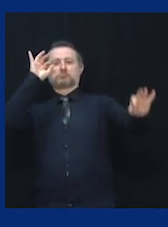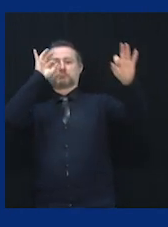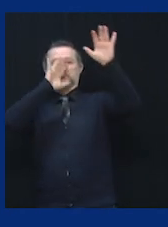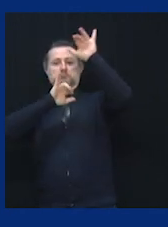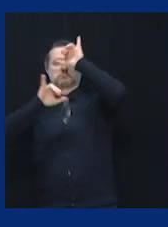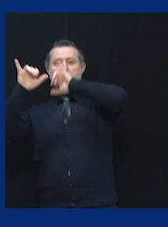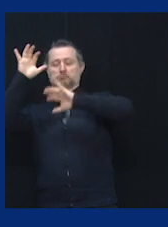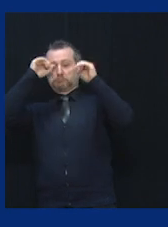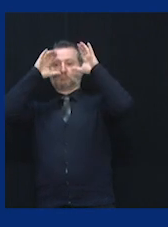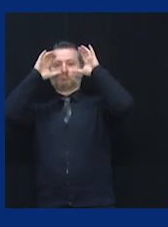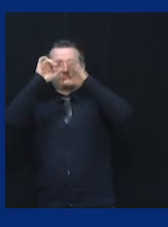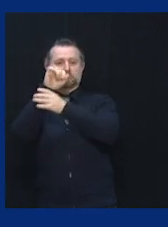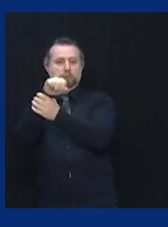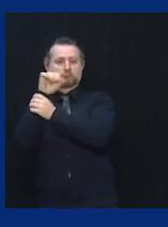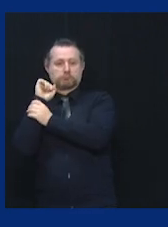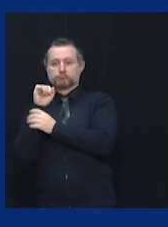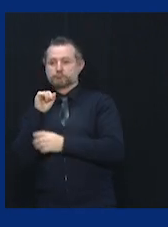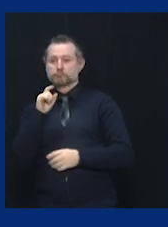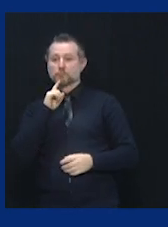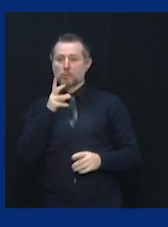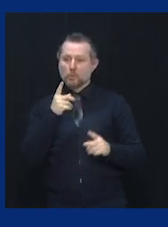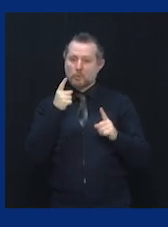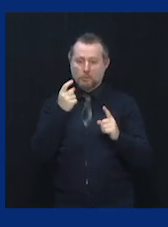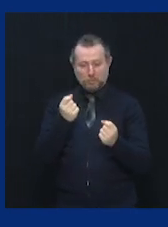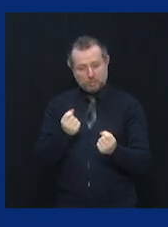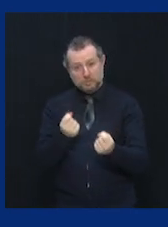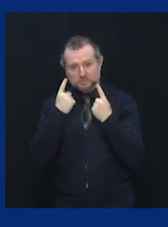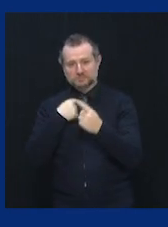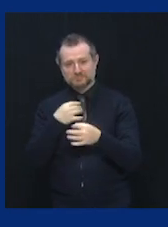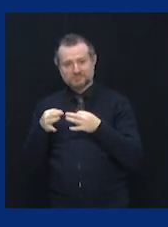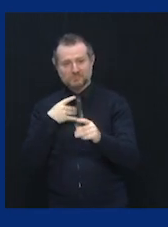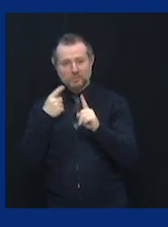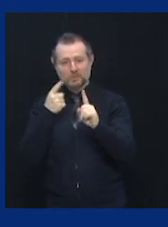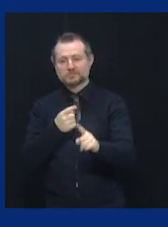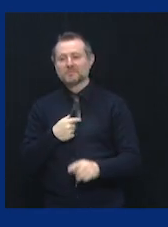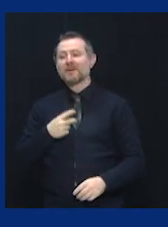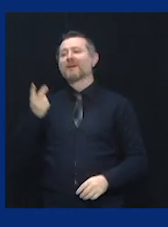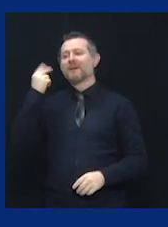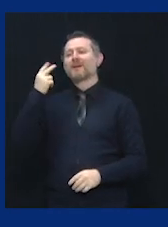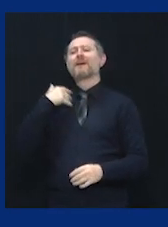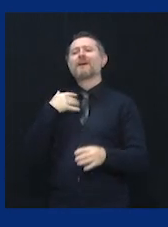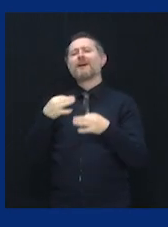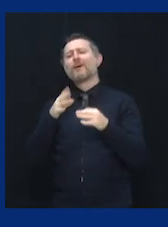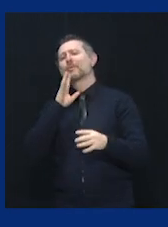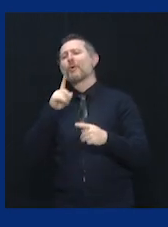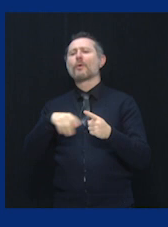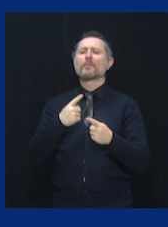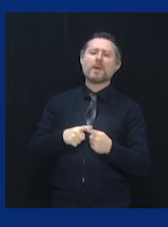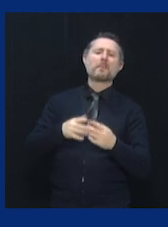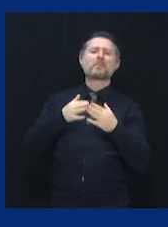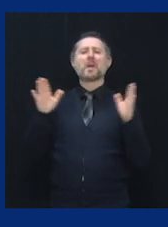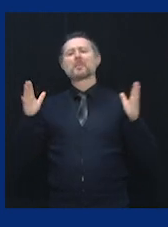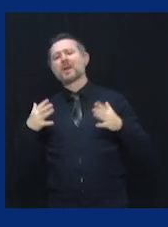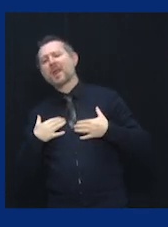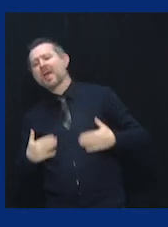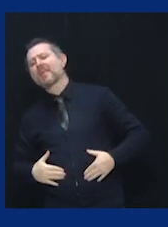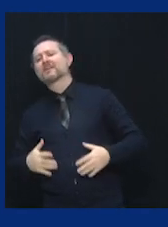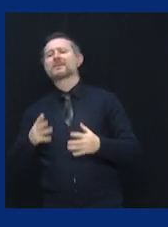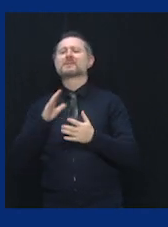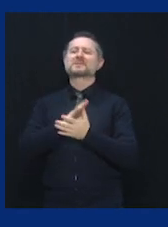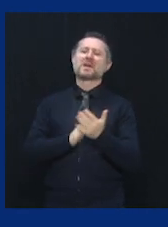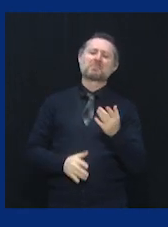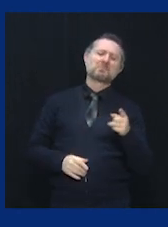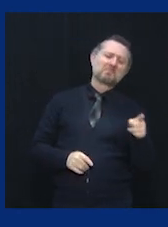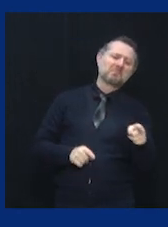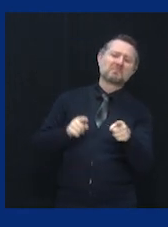heart. We've talked for a lot of years about public health. There are great institutions dedicated to public health. There are